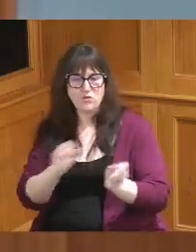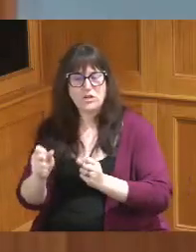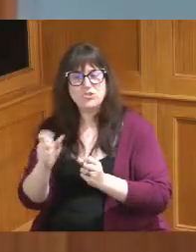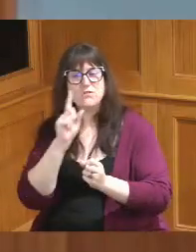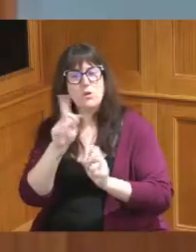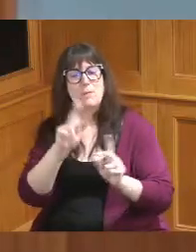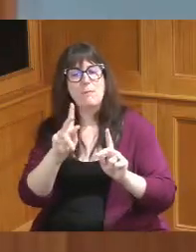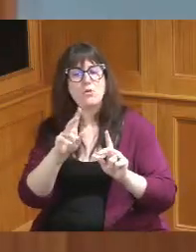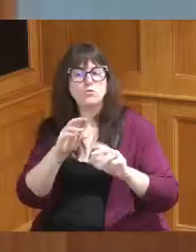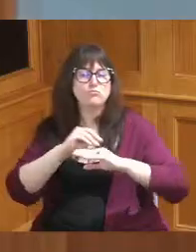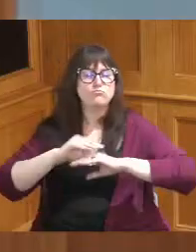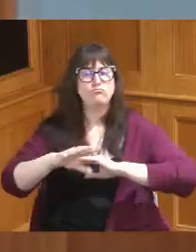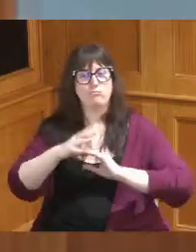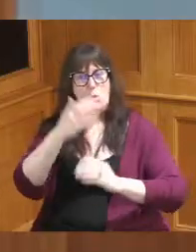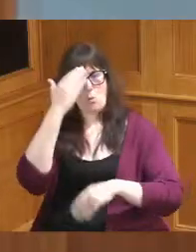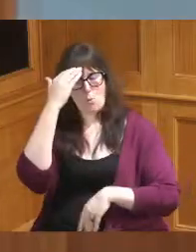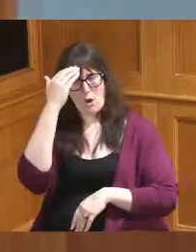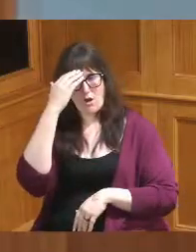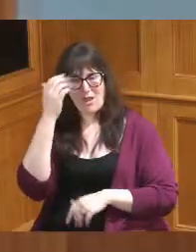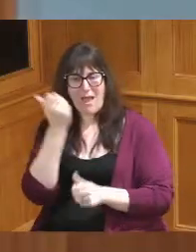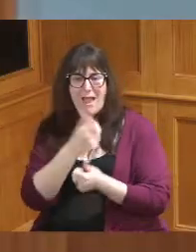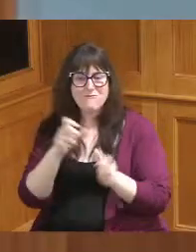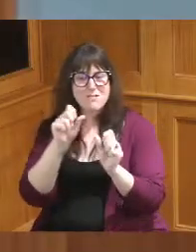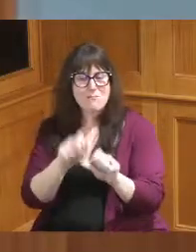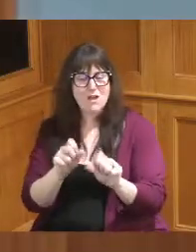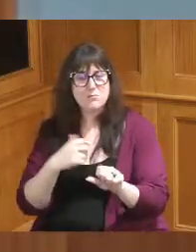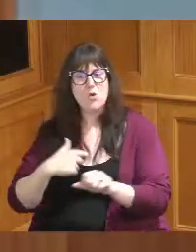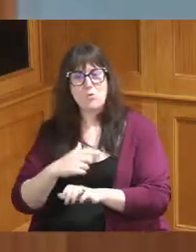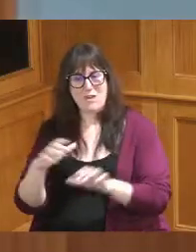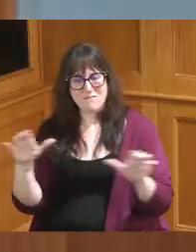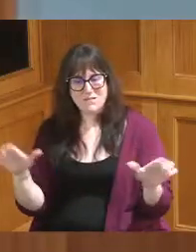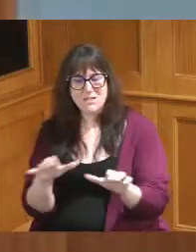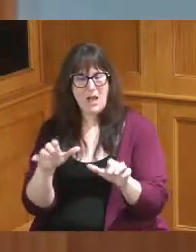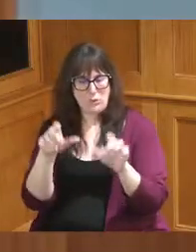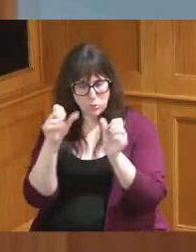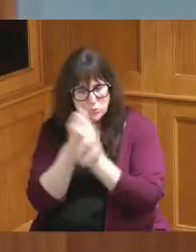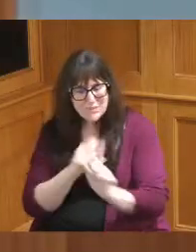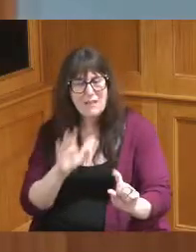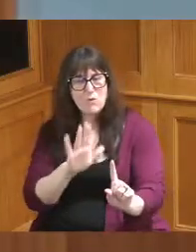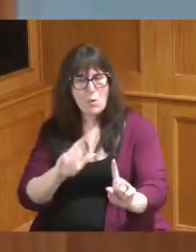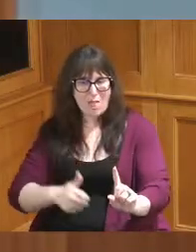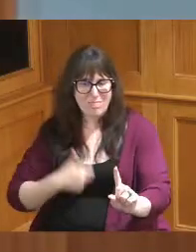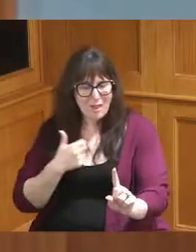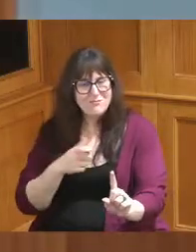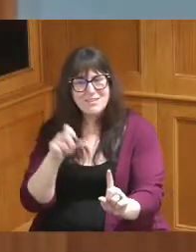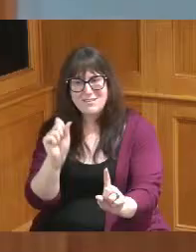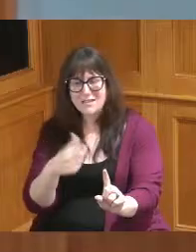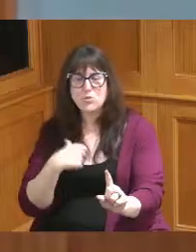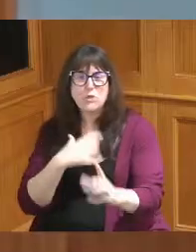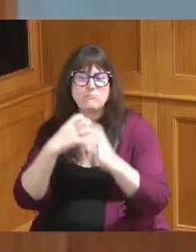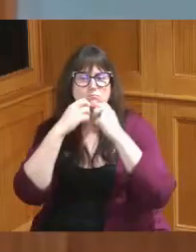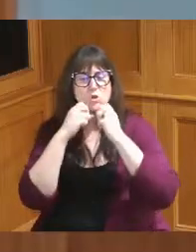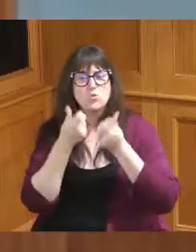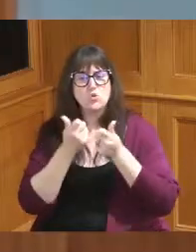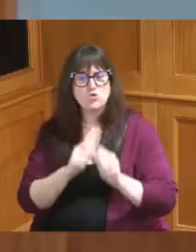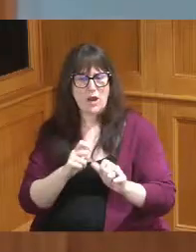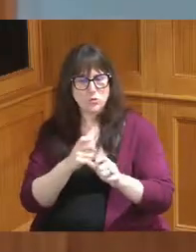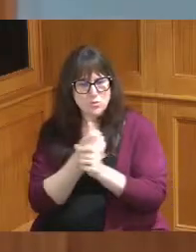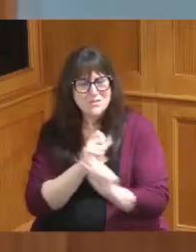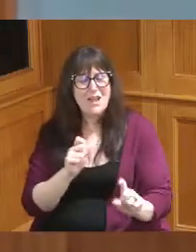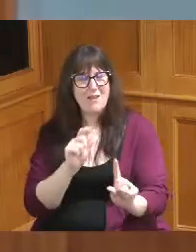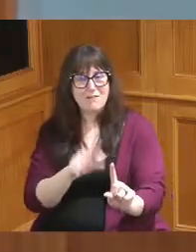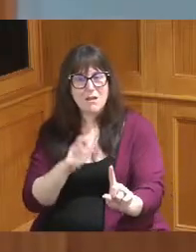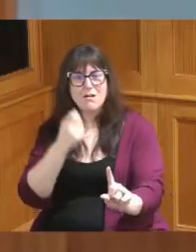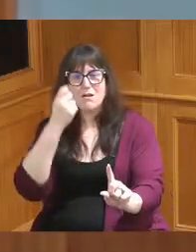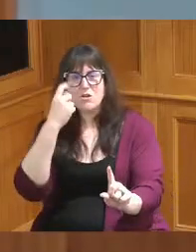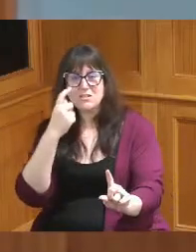that everything possible will be done to save your life should you be at that place in your life. And that the myths, which I